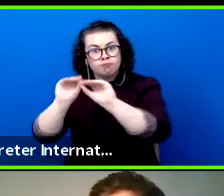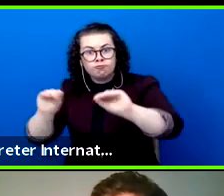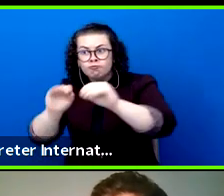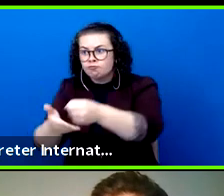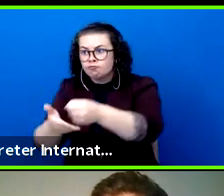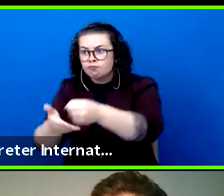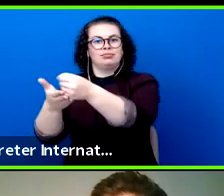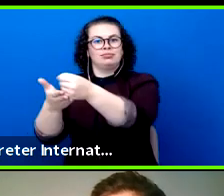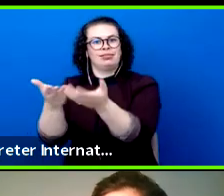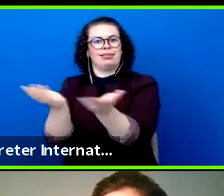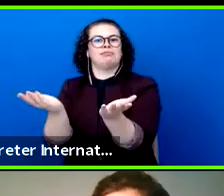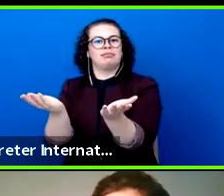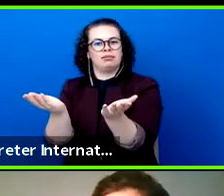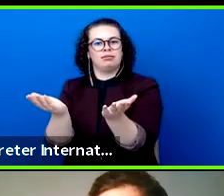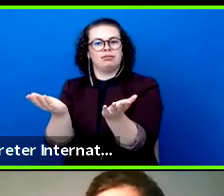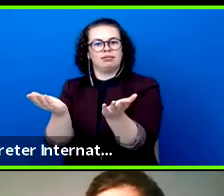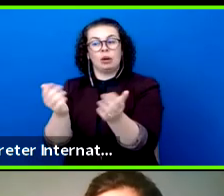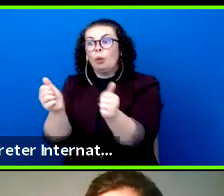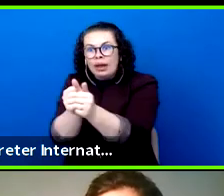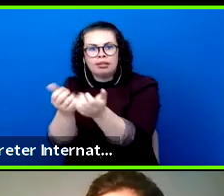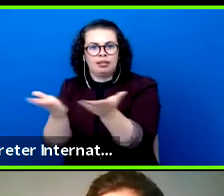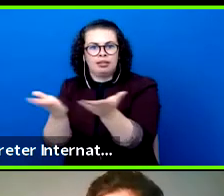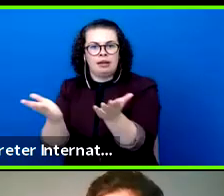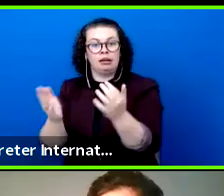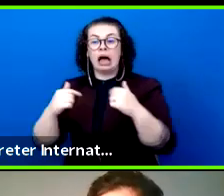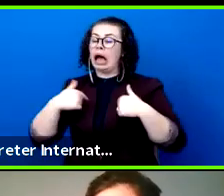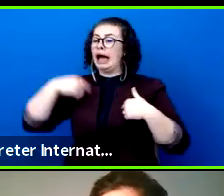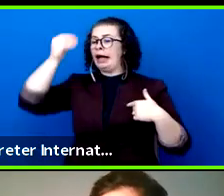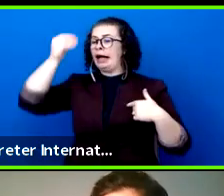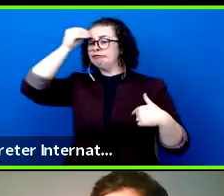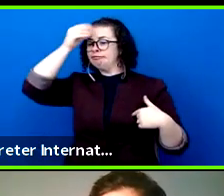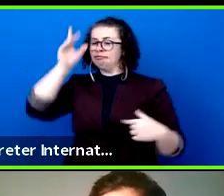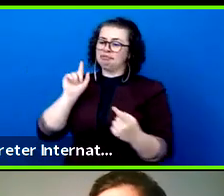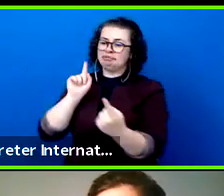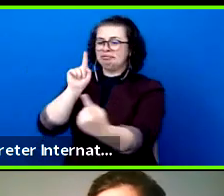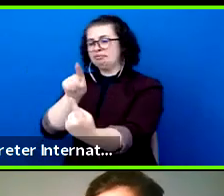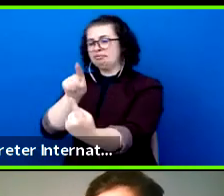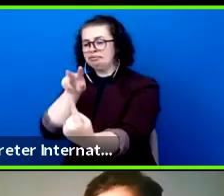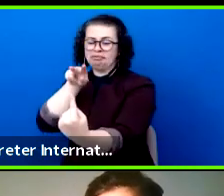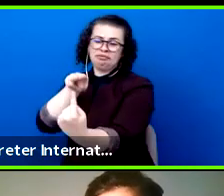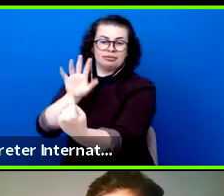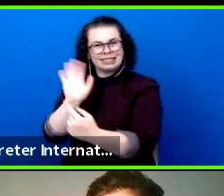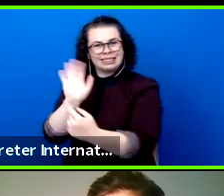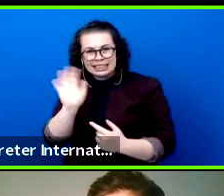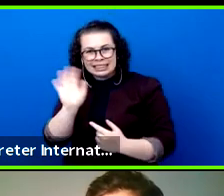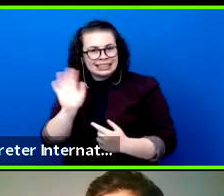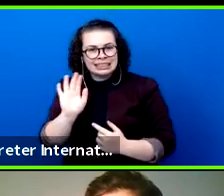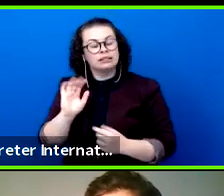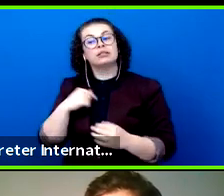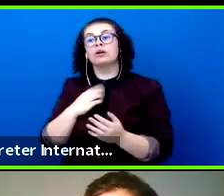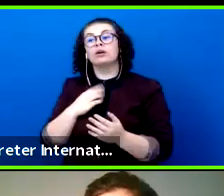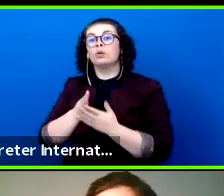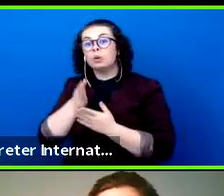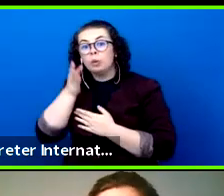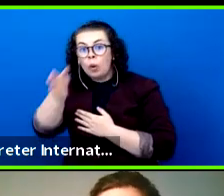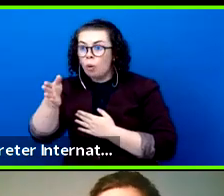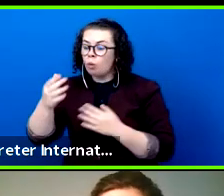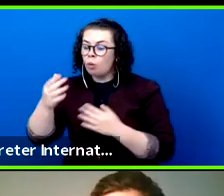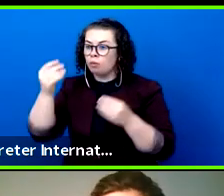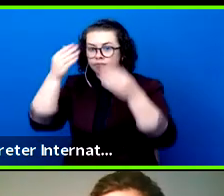create with the people, not thinking that you're the one knowing the answers and knowing what is art and how it has to be done, but